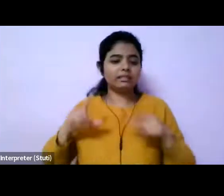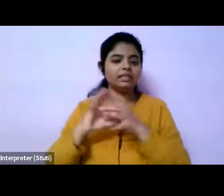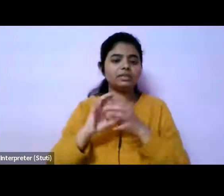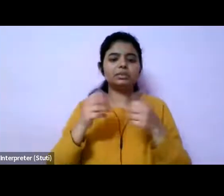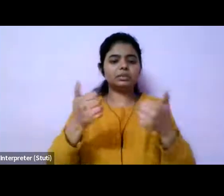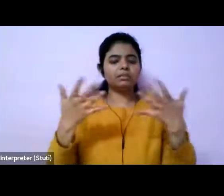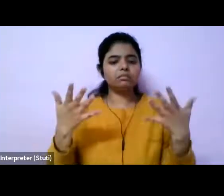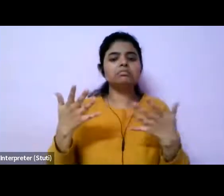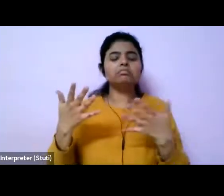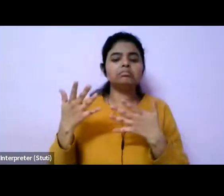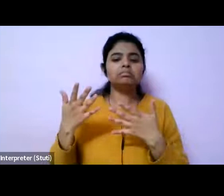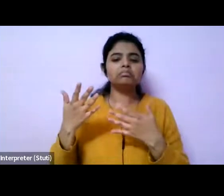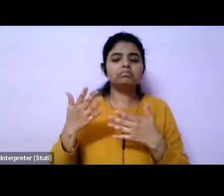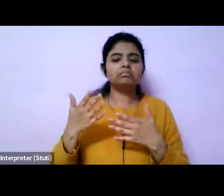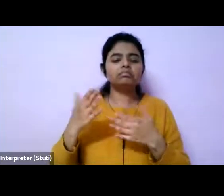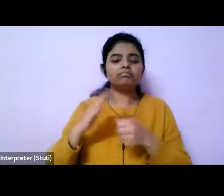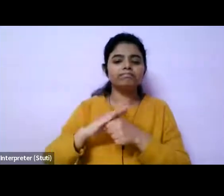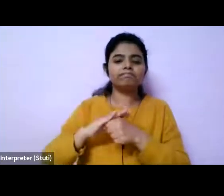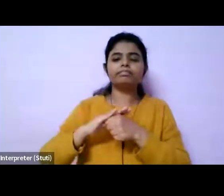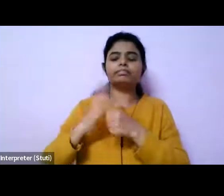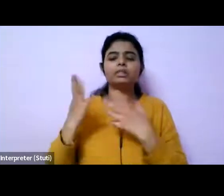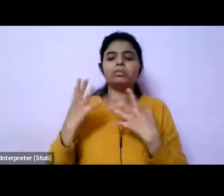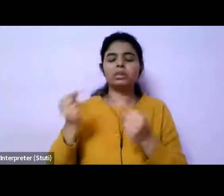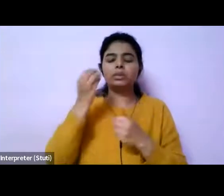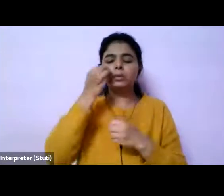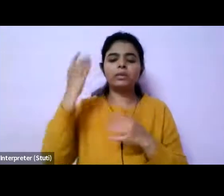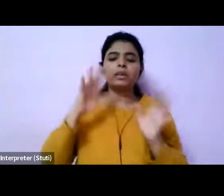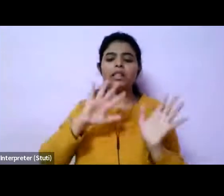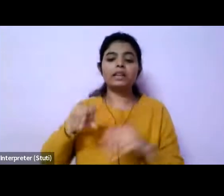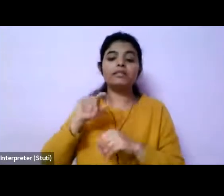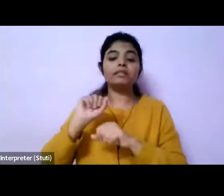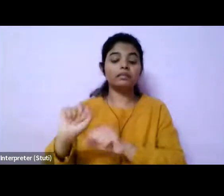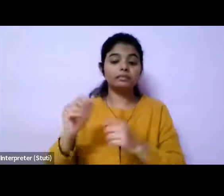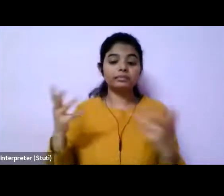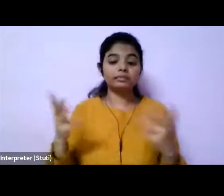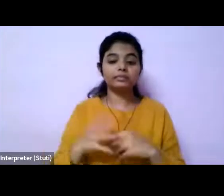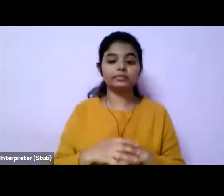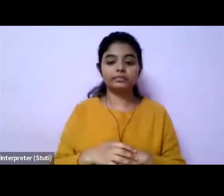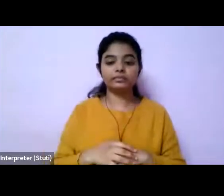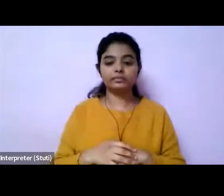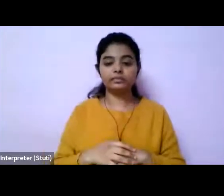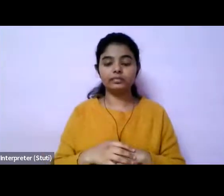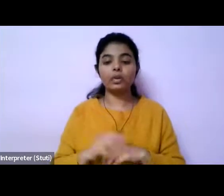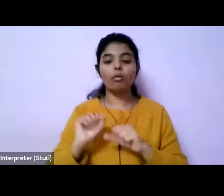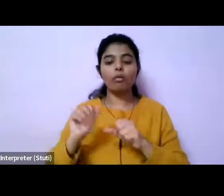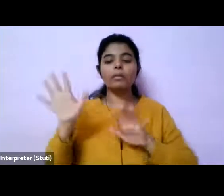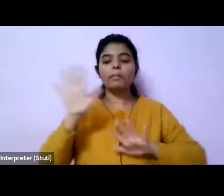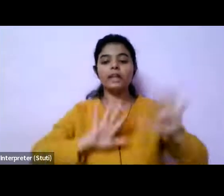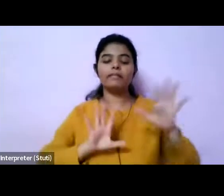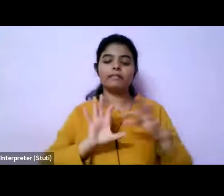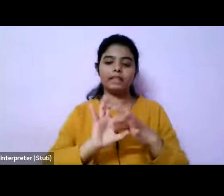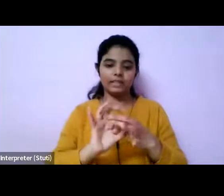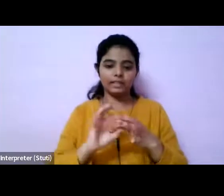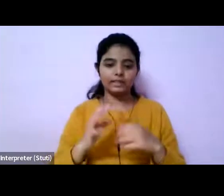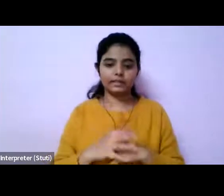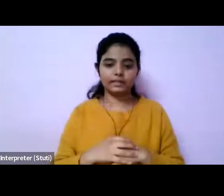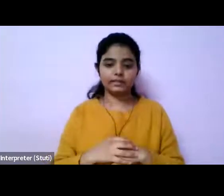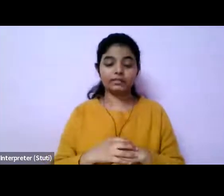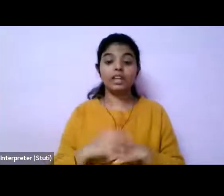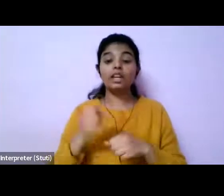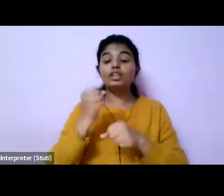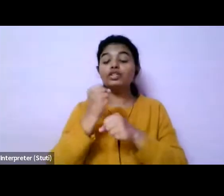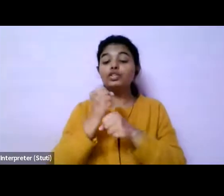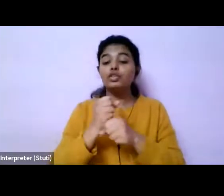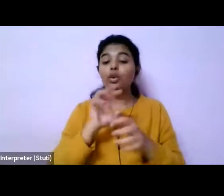homeland. This will provide him with the artistic objectivity and insight to compose his play. However, the geographical